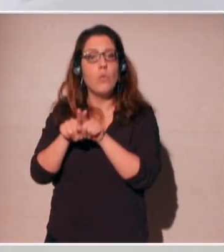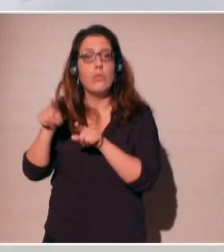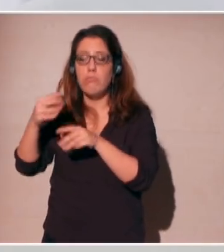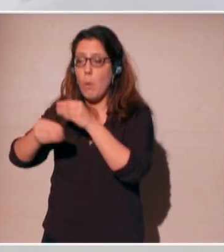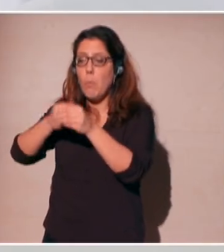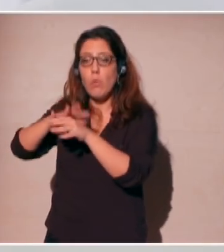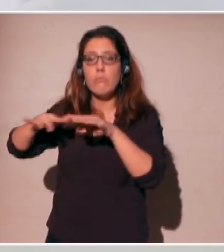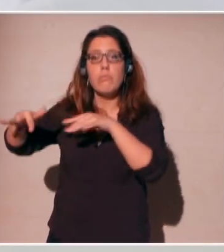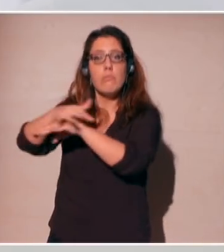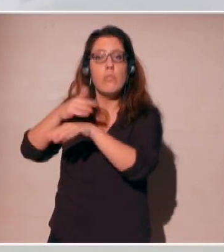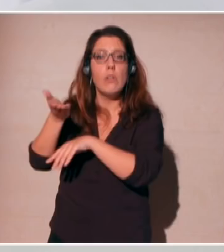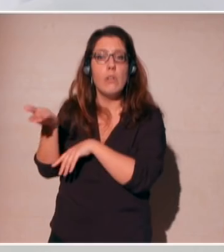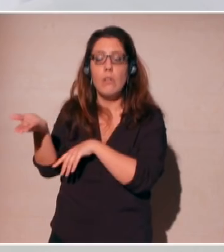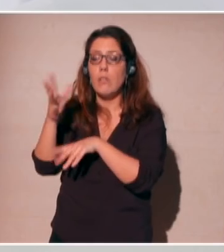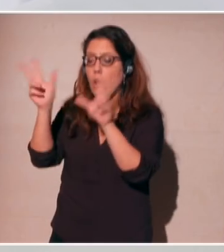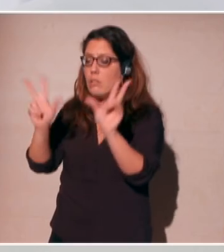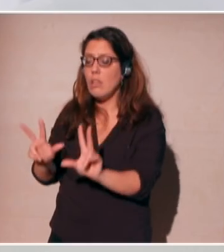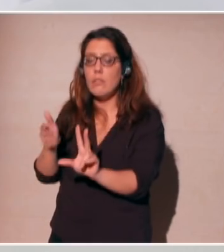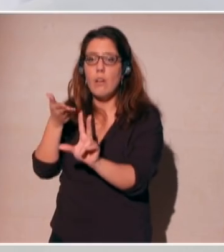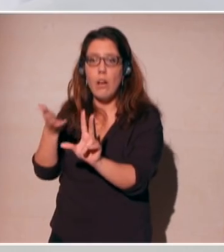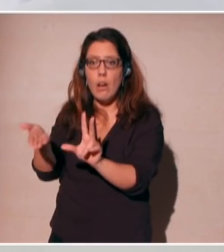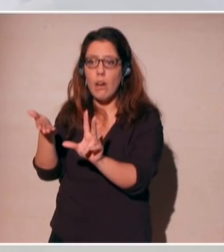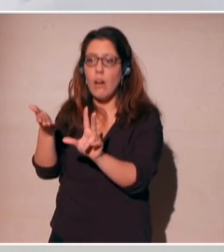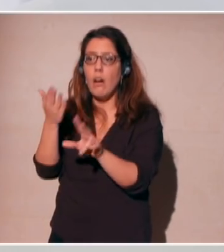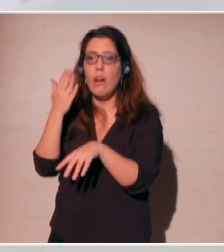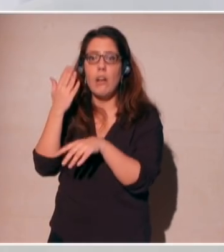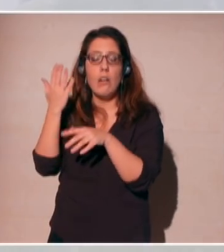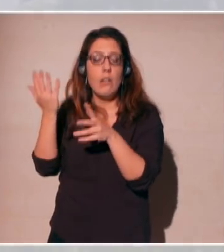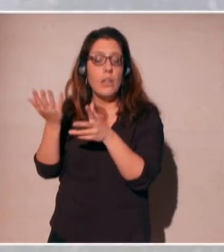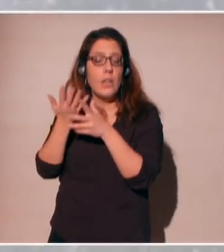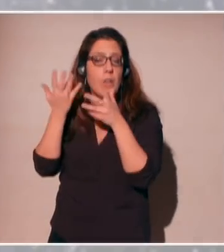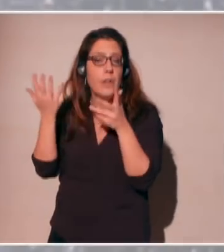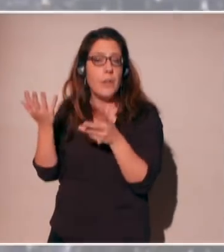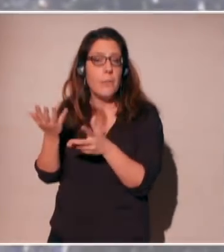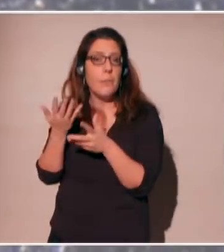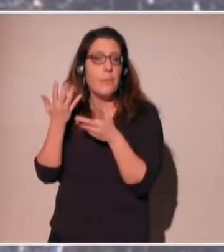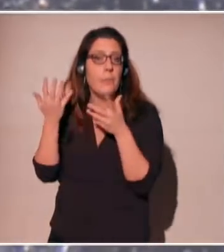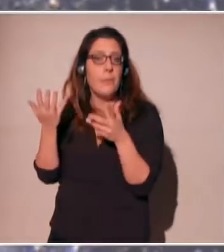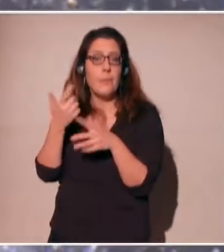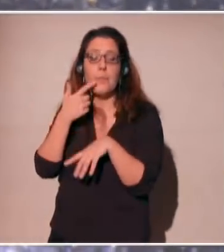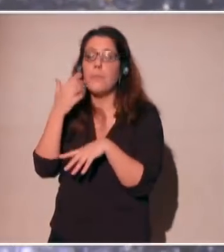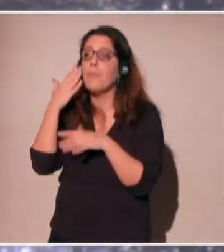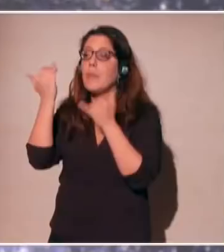decision aids to teammates that work alongside the physicians, and even